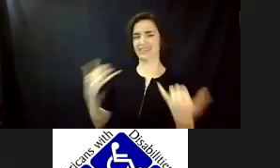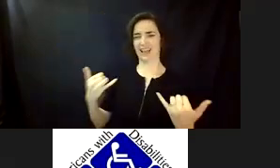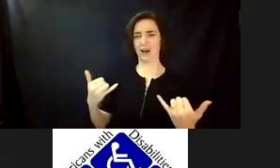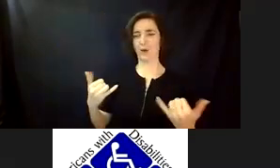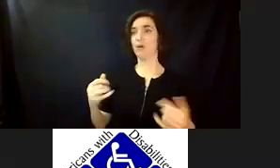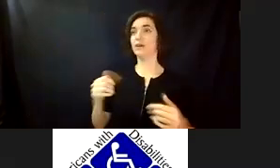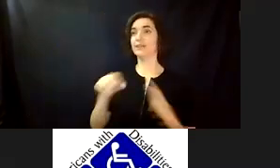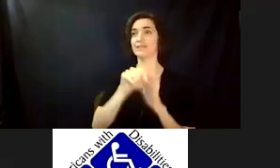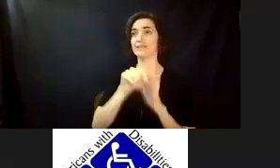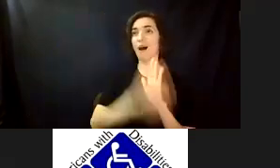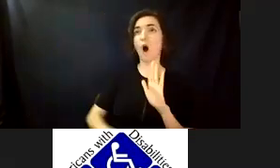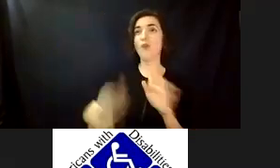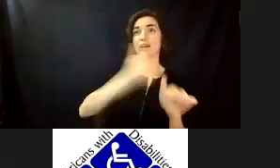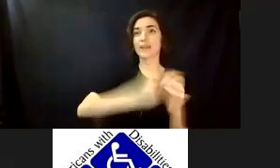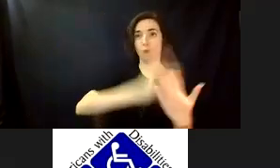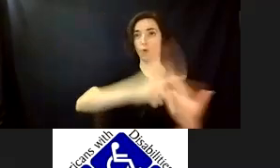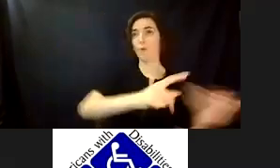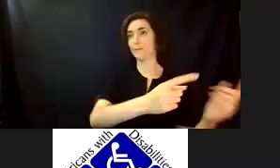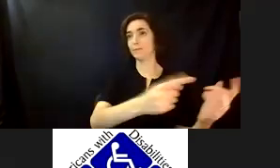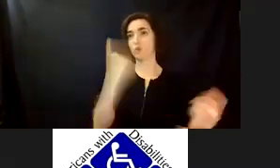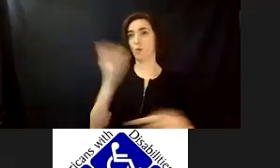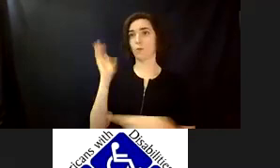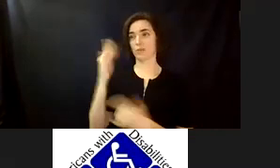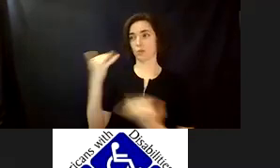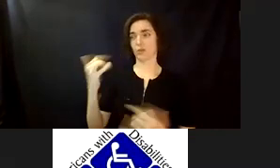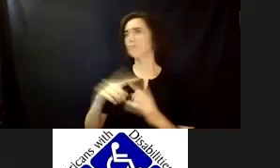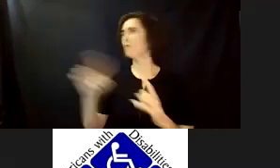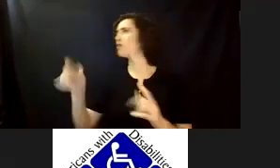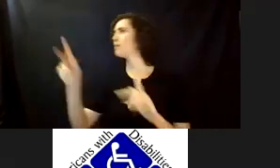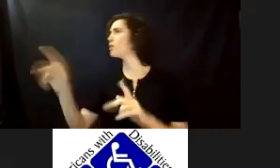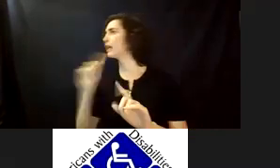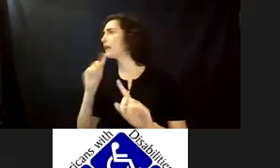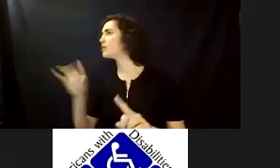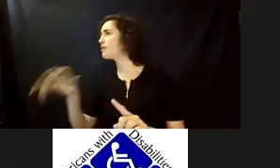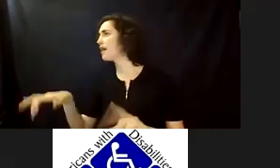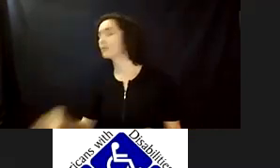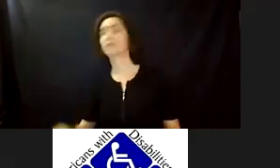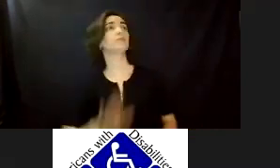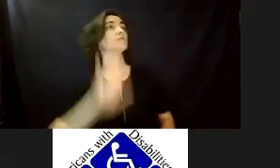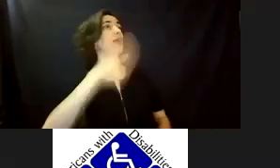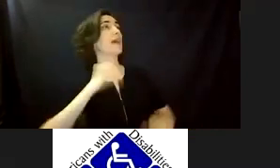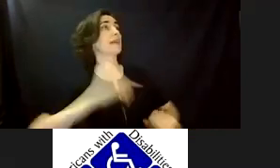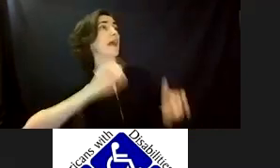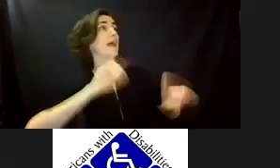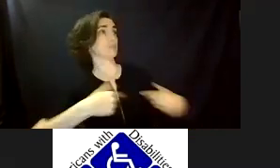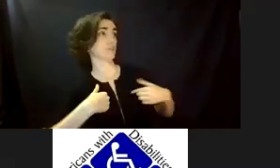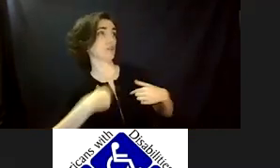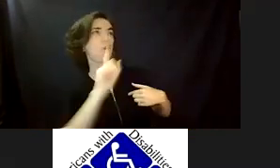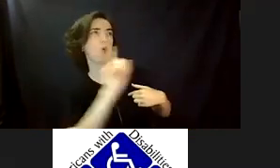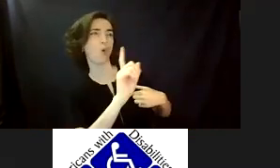represented, but maybe somebody else can answer that. I can answer if you give me 1 second.